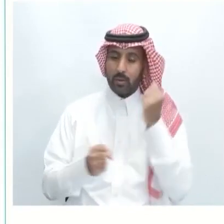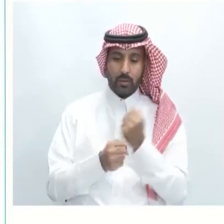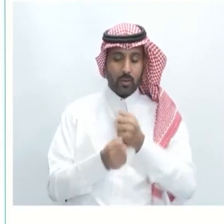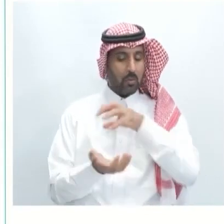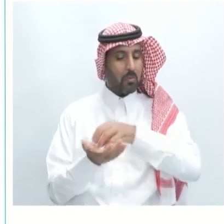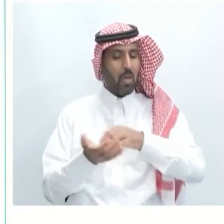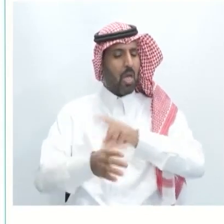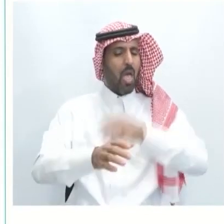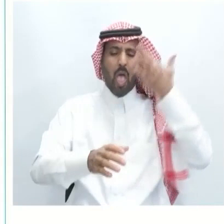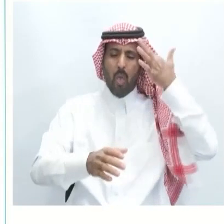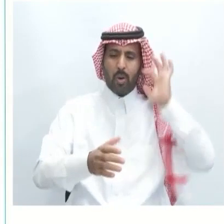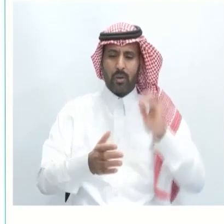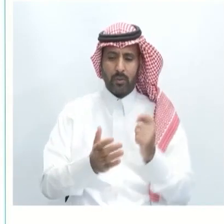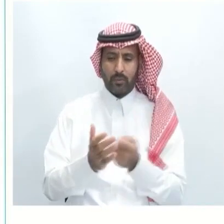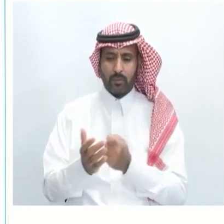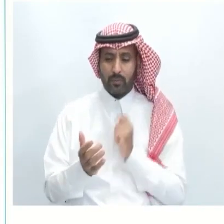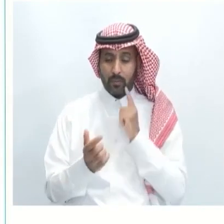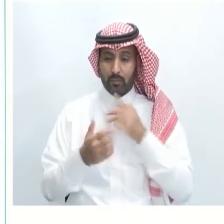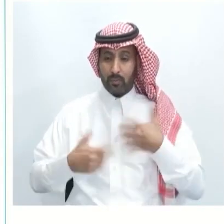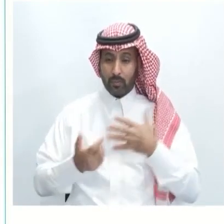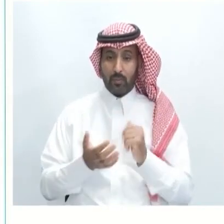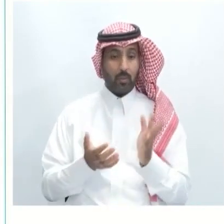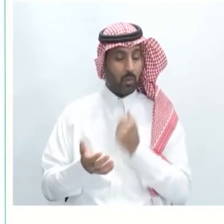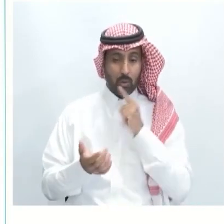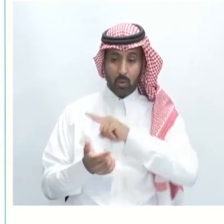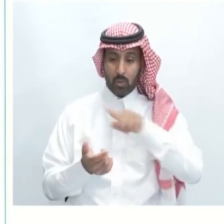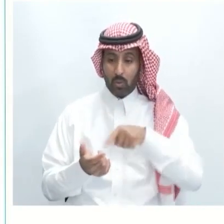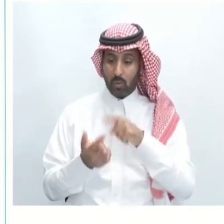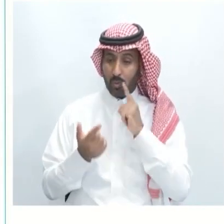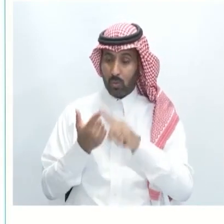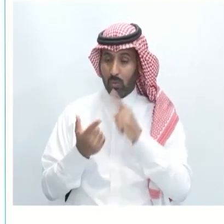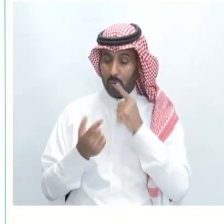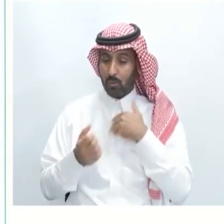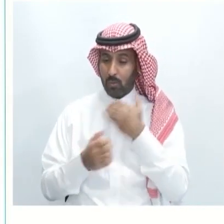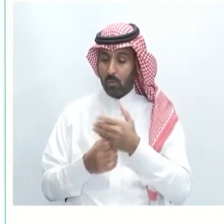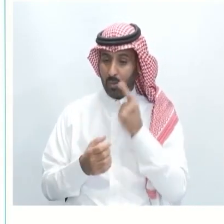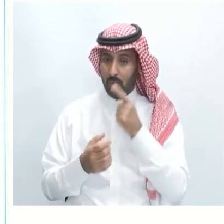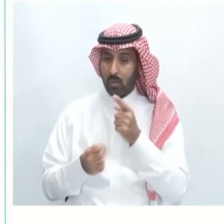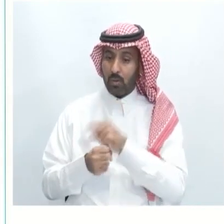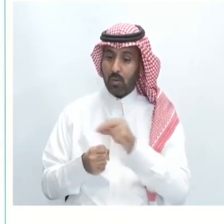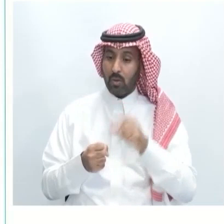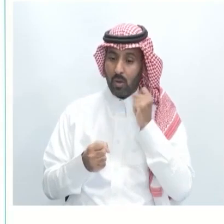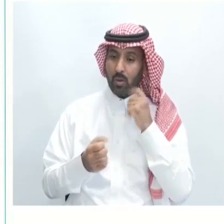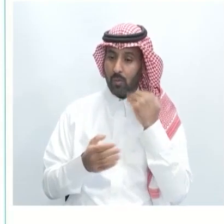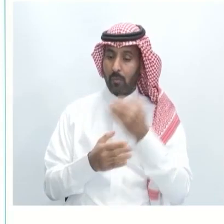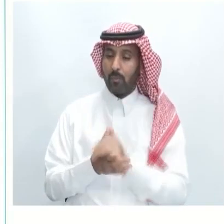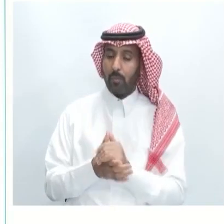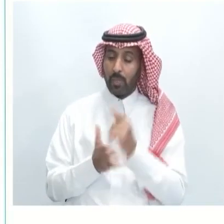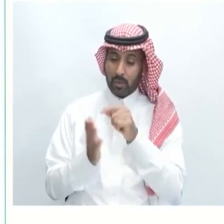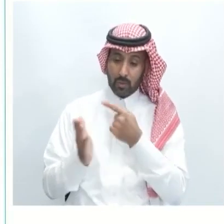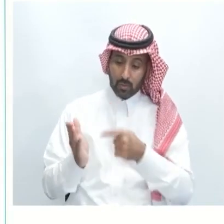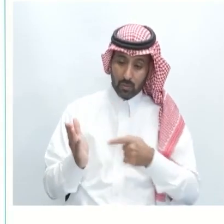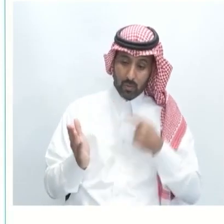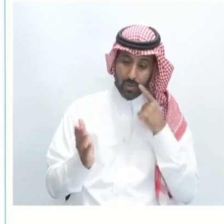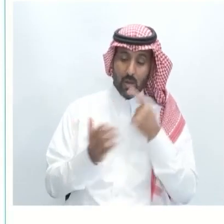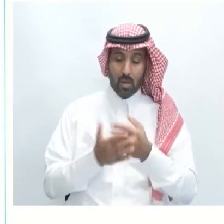reasons for their satisfaction. Interestingly, not all prestigious professions did as well as expected in the survey.